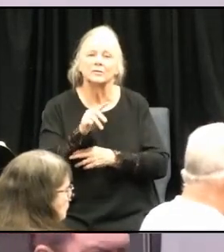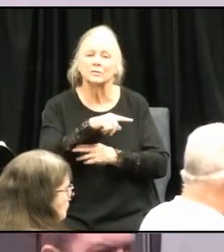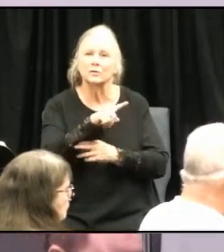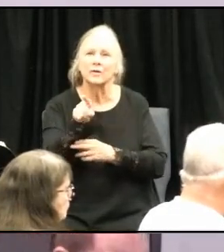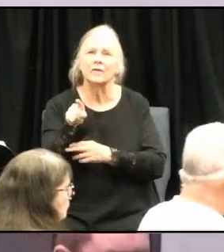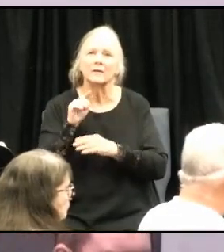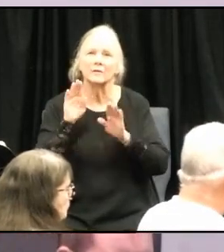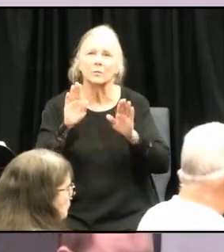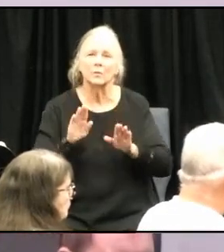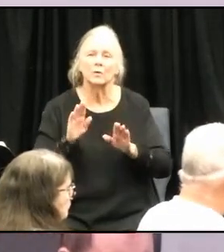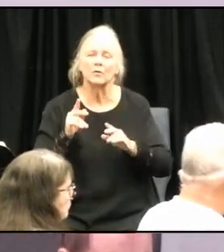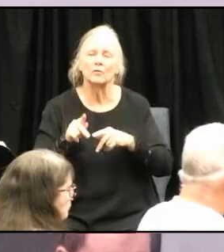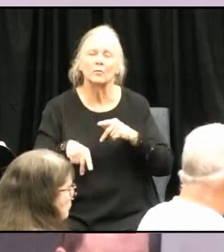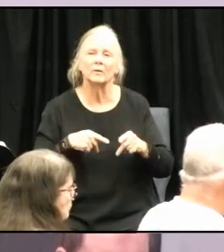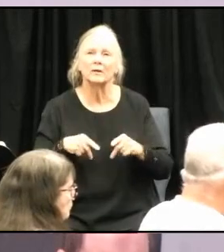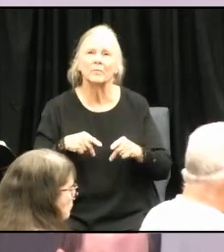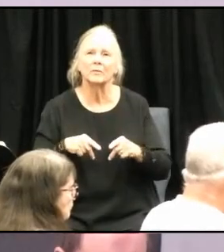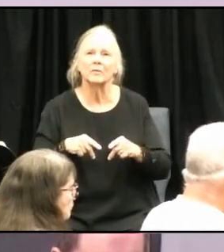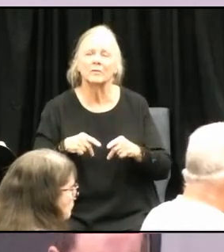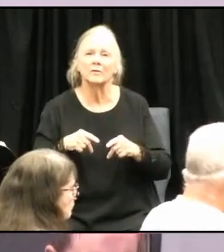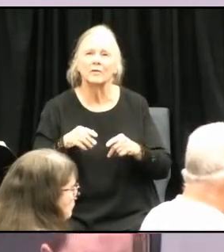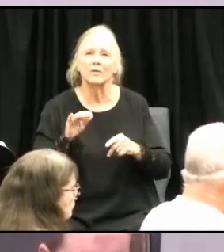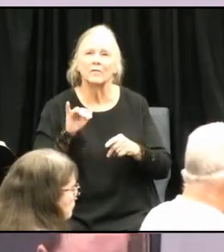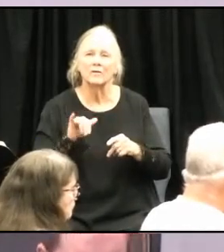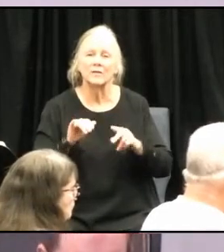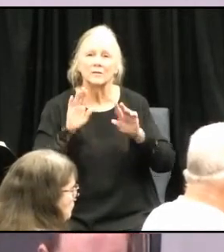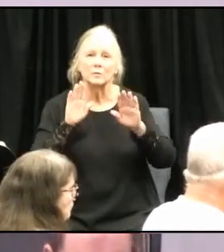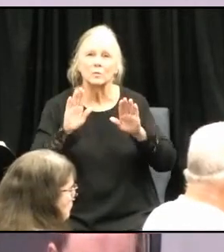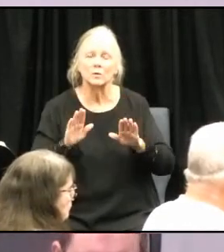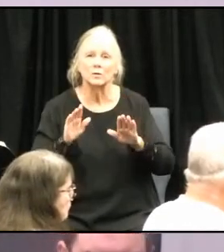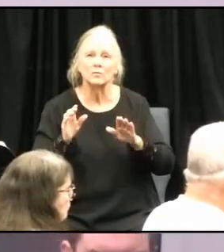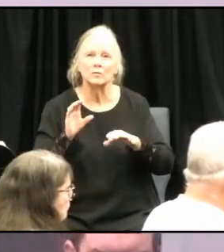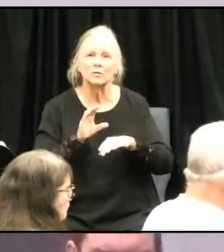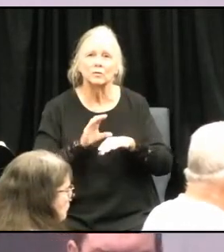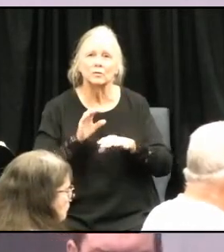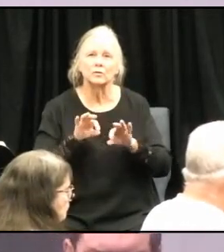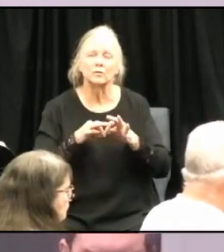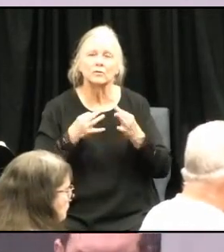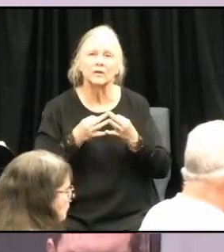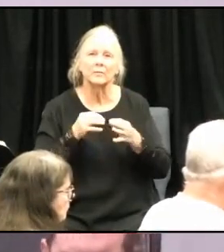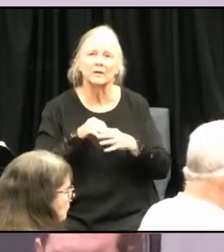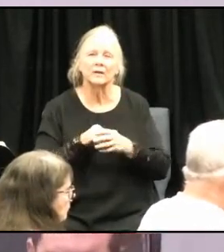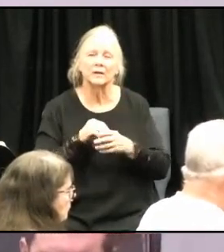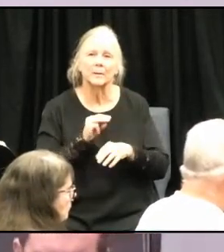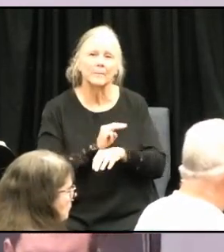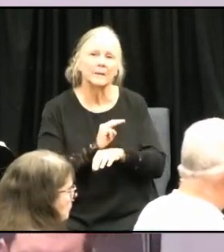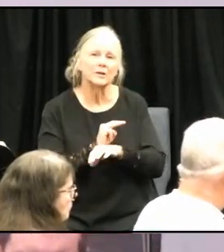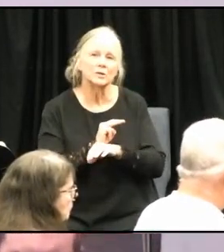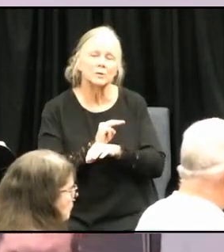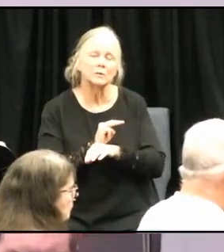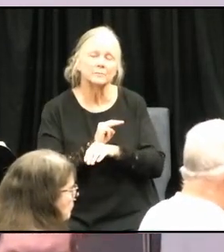people, to this wonderful church family and ministry.